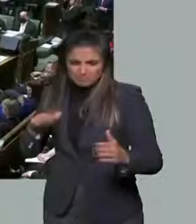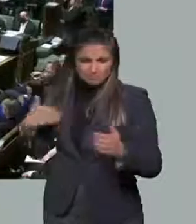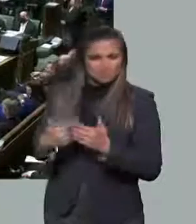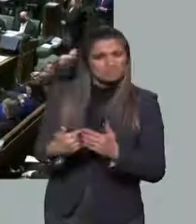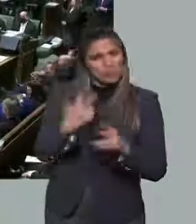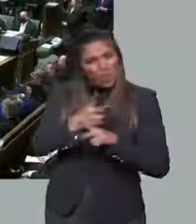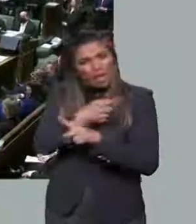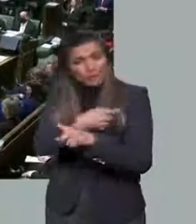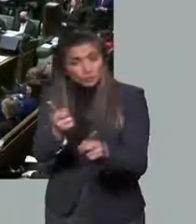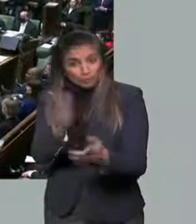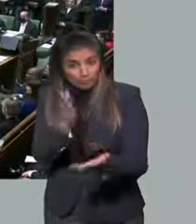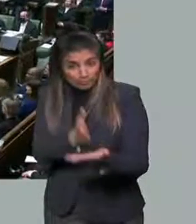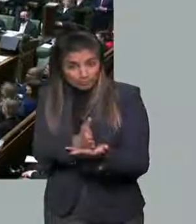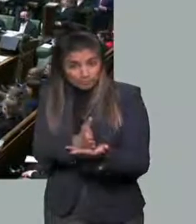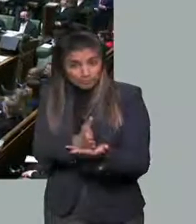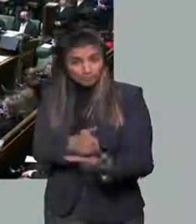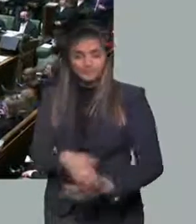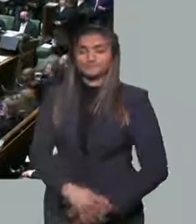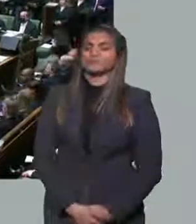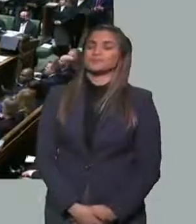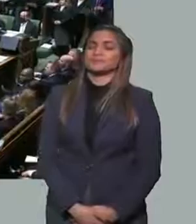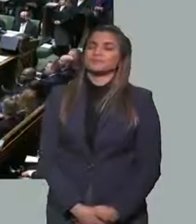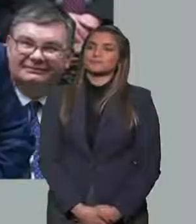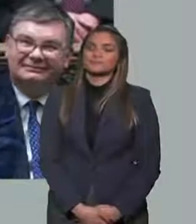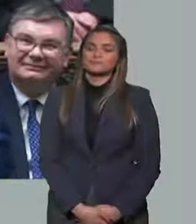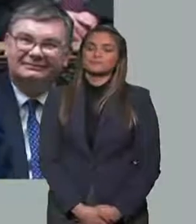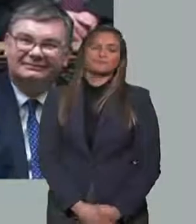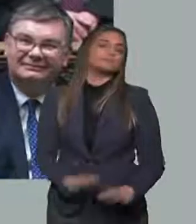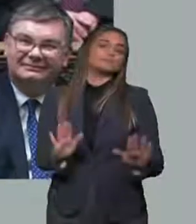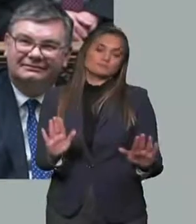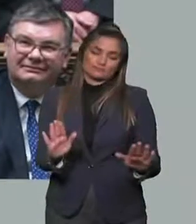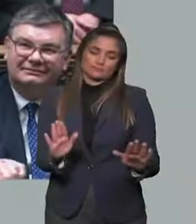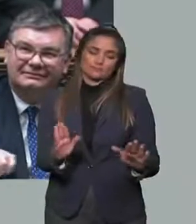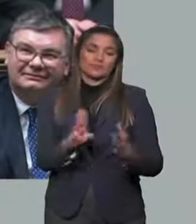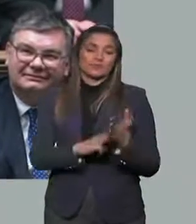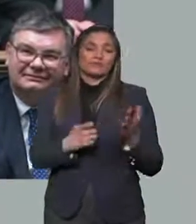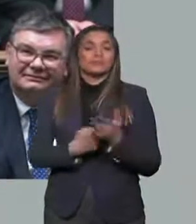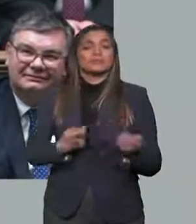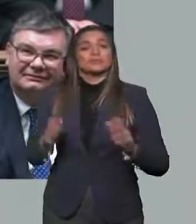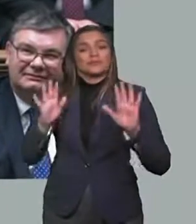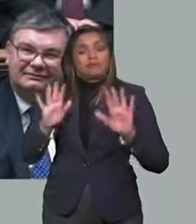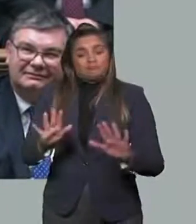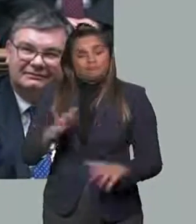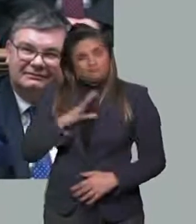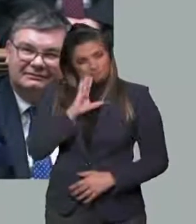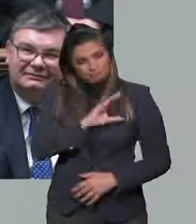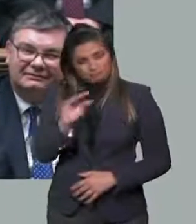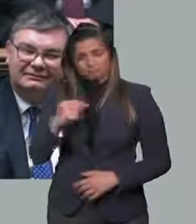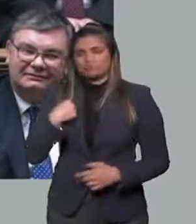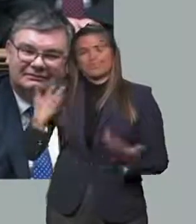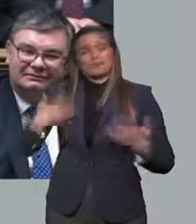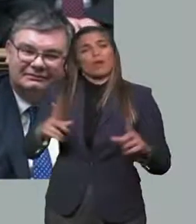interest? Deputy Prime Minister. Well, Mr. Speaker, I'll tell you what this government, this Prime Minister have done. 1,000